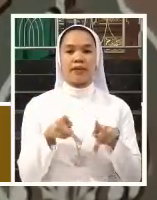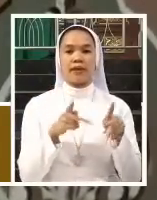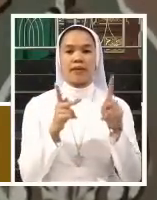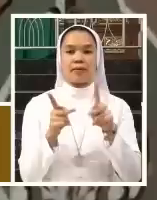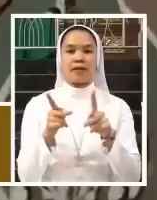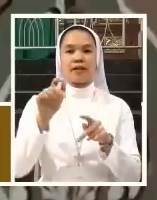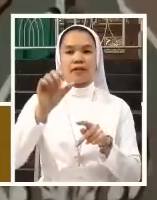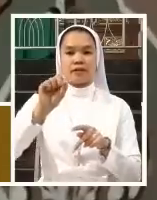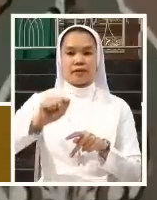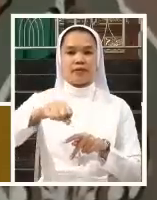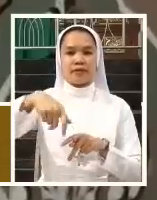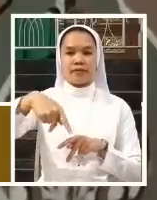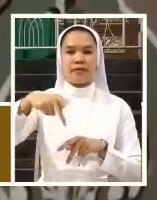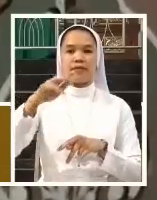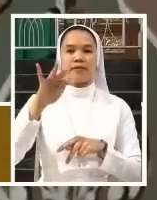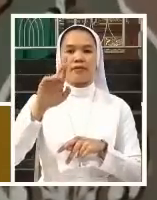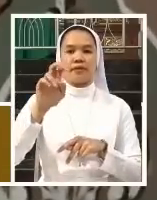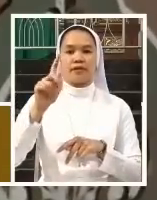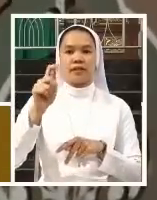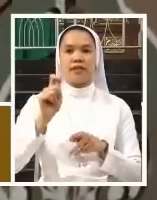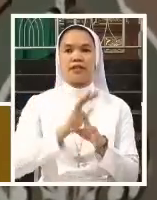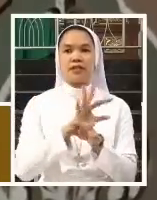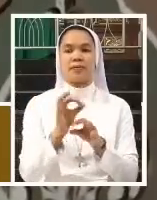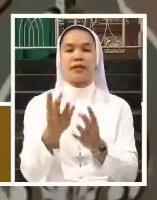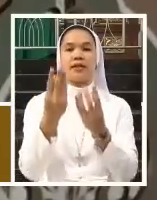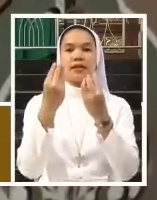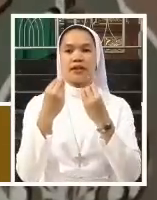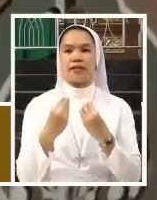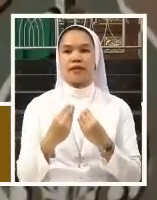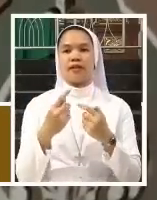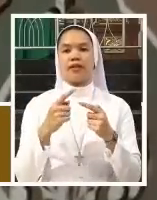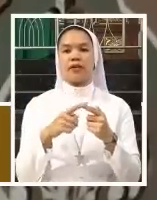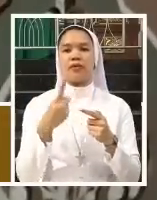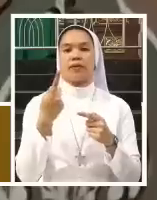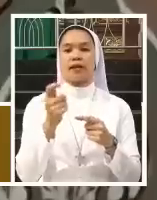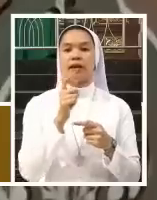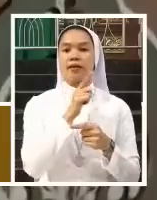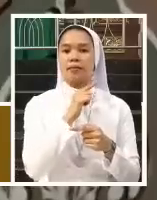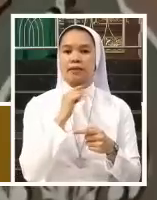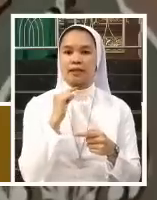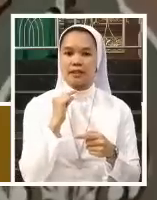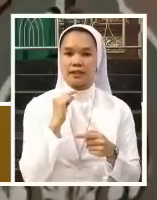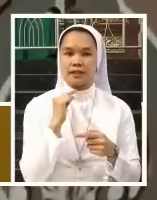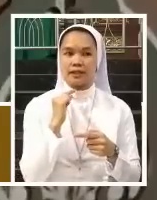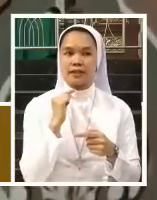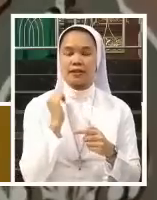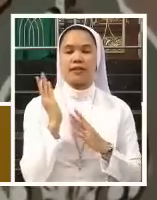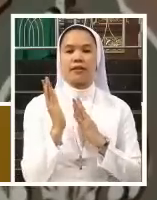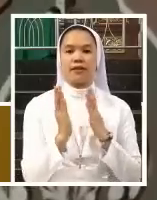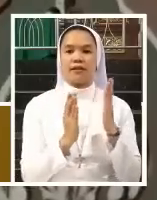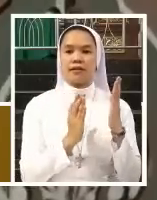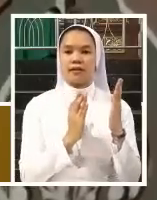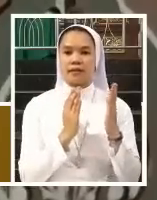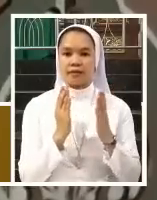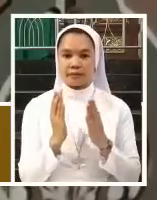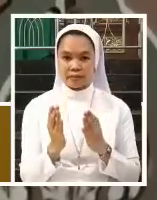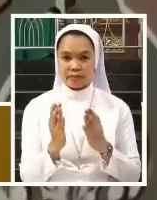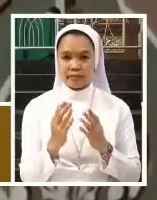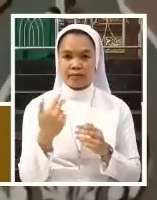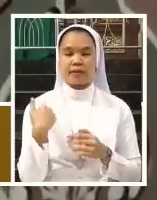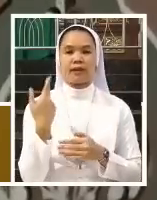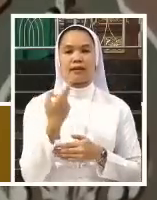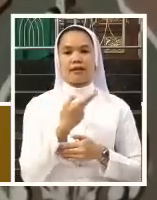the Spirit given to us by God. And the third that constitute our